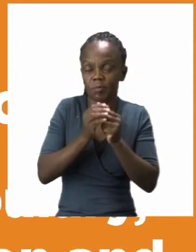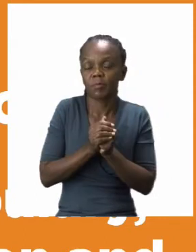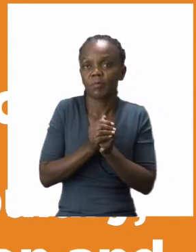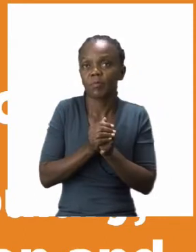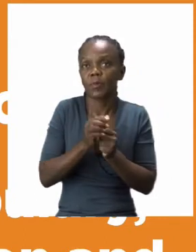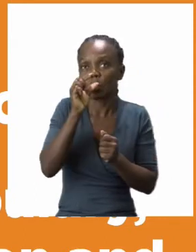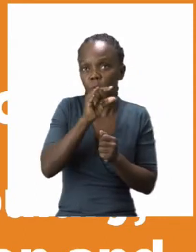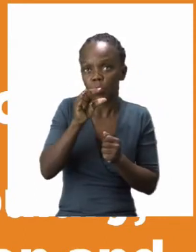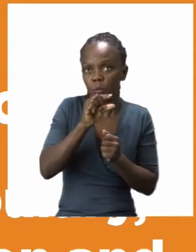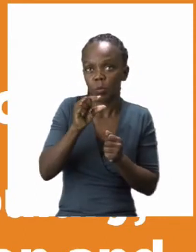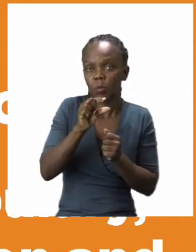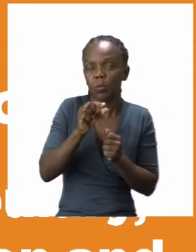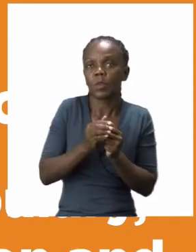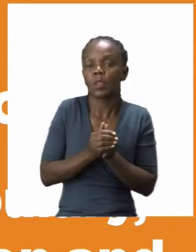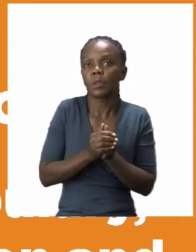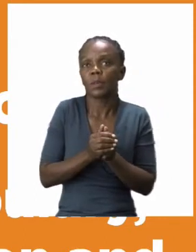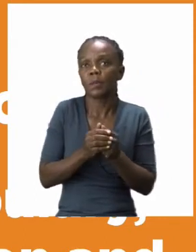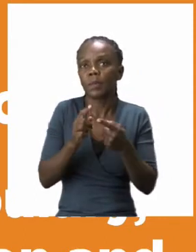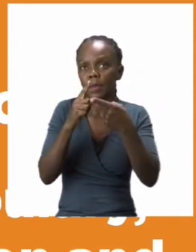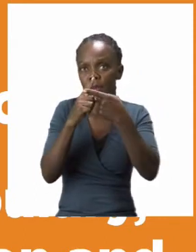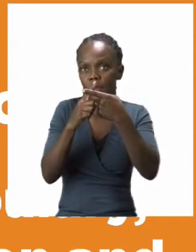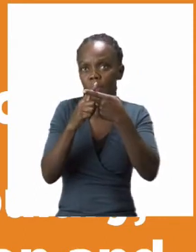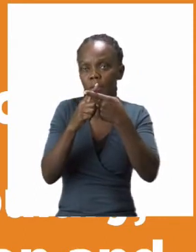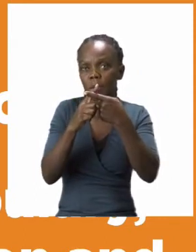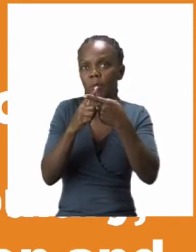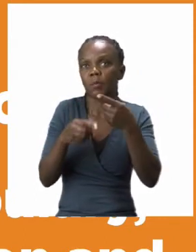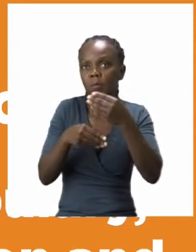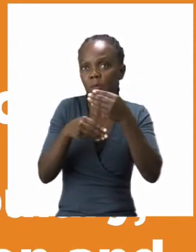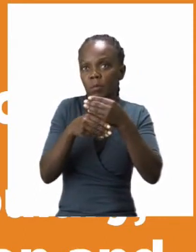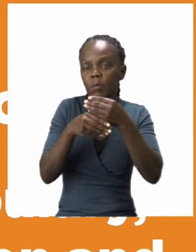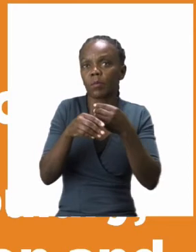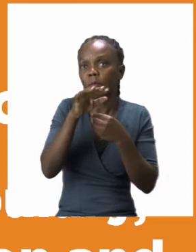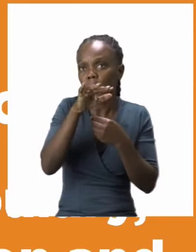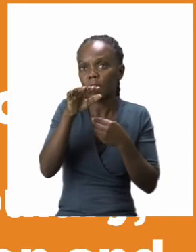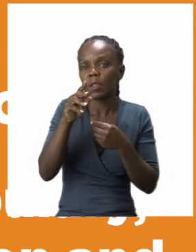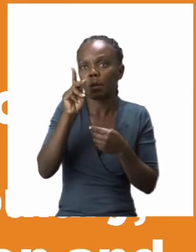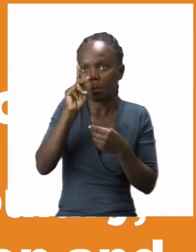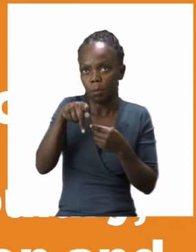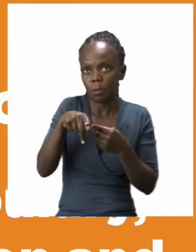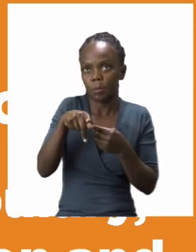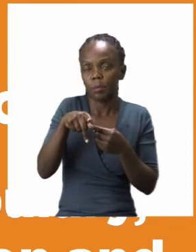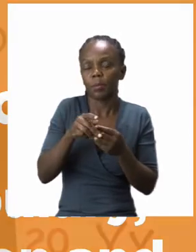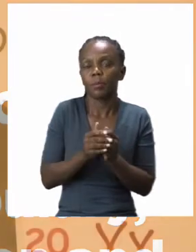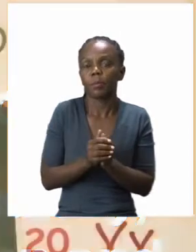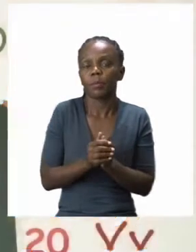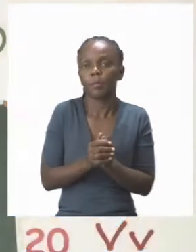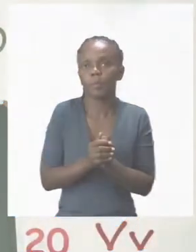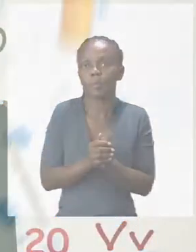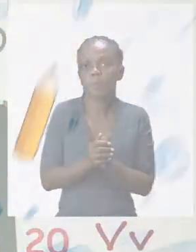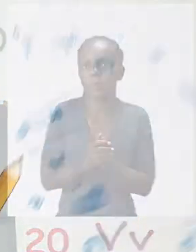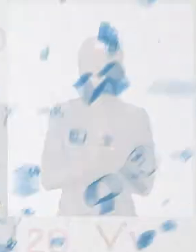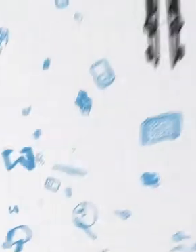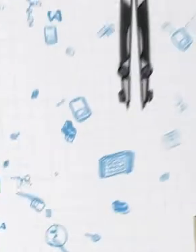talking about vocabulary, addition, and the letter P.